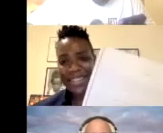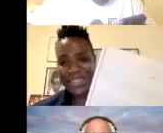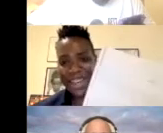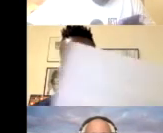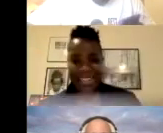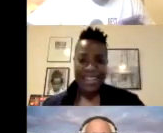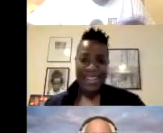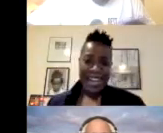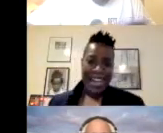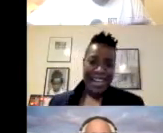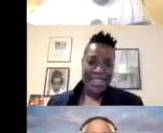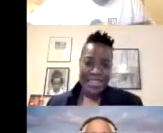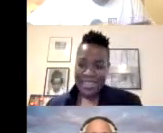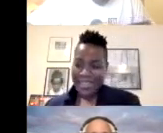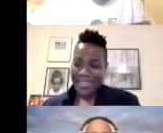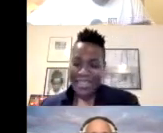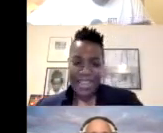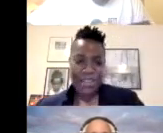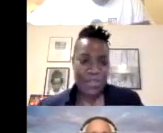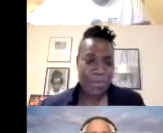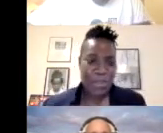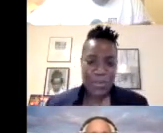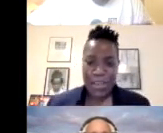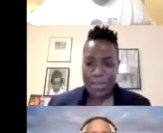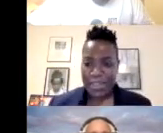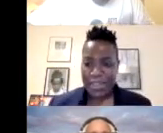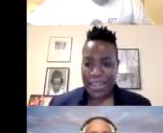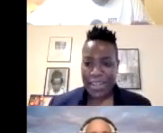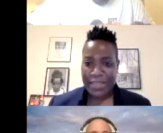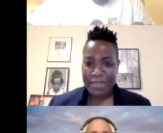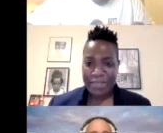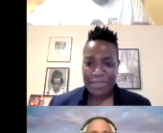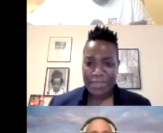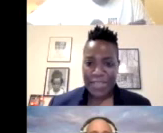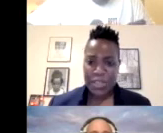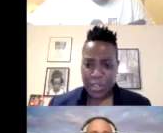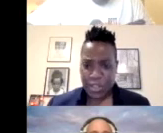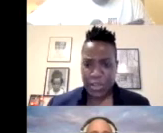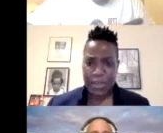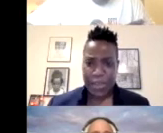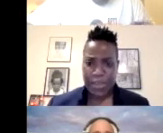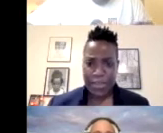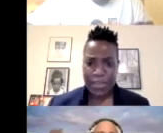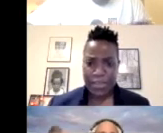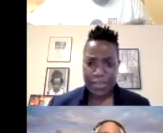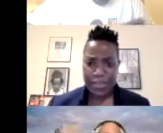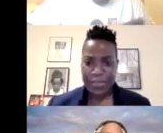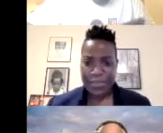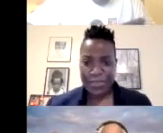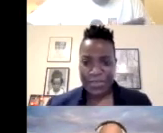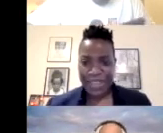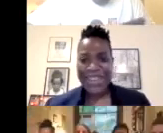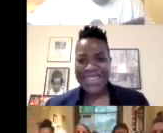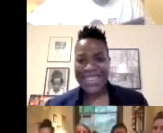link in the chat and thank you so much for coming tonight all right thank you heather good job